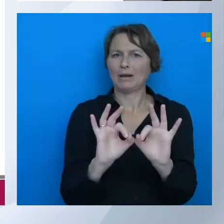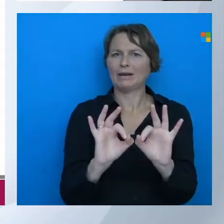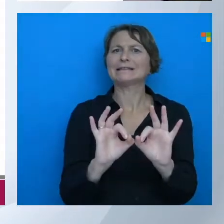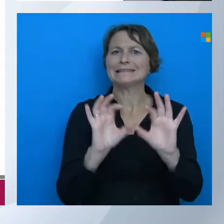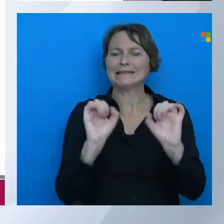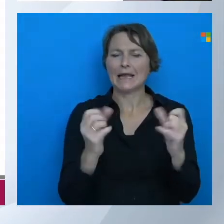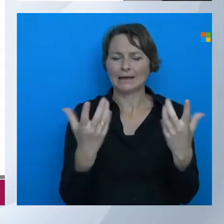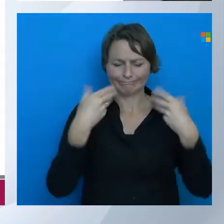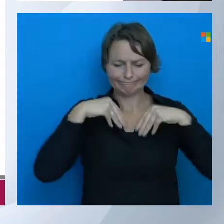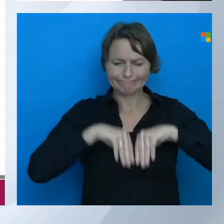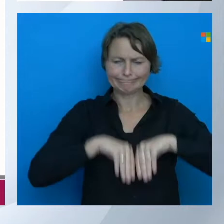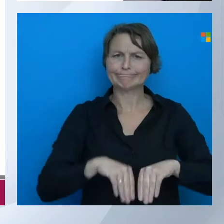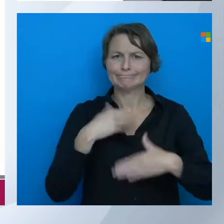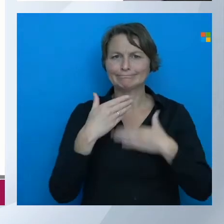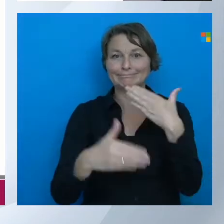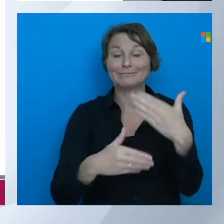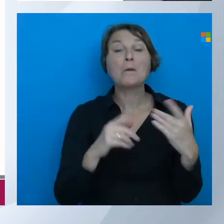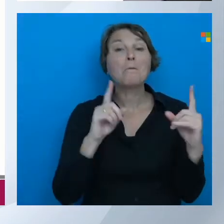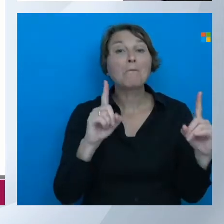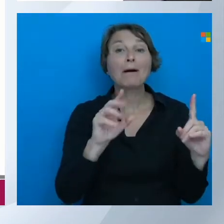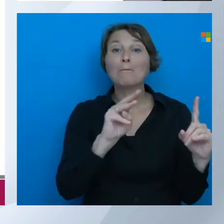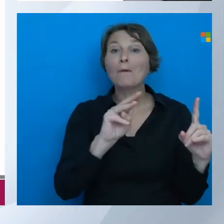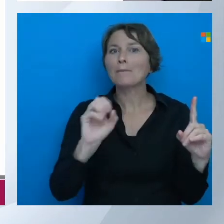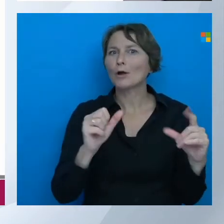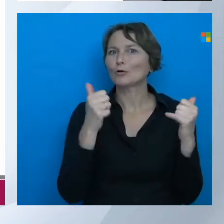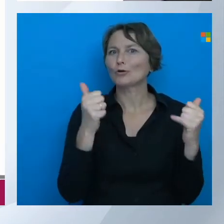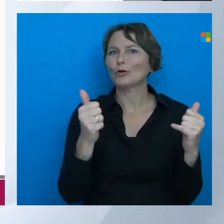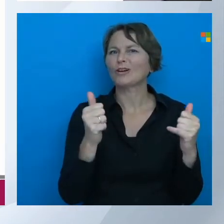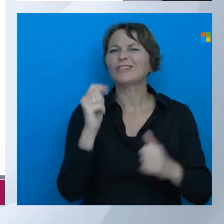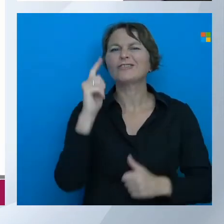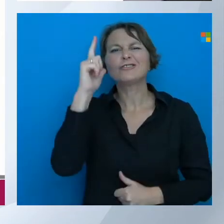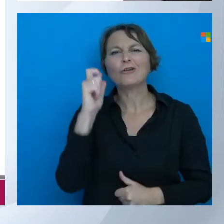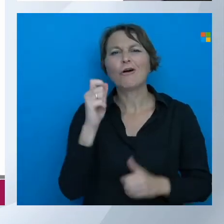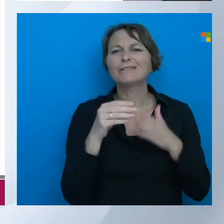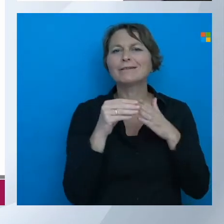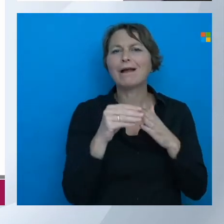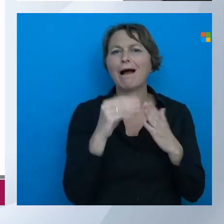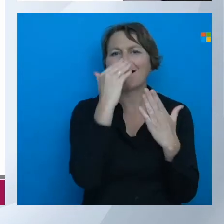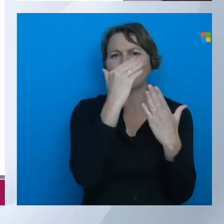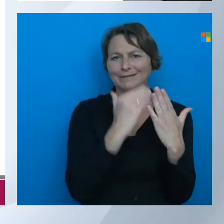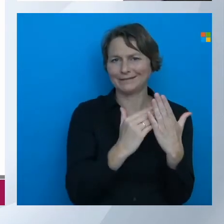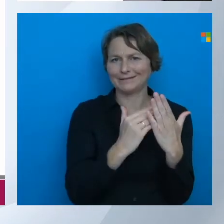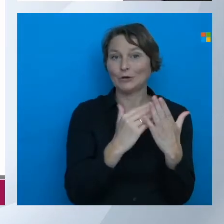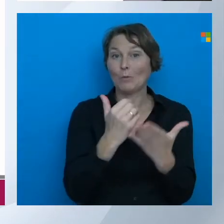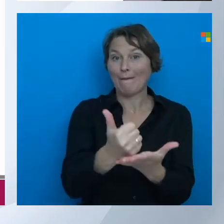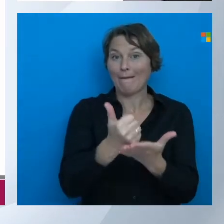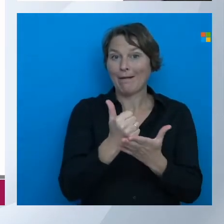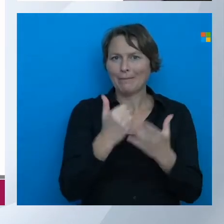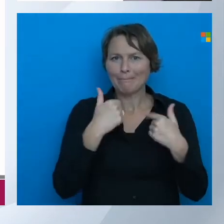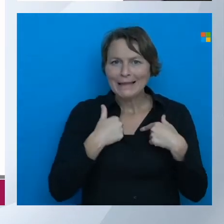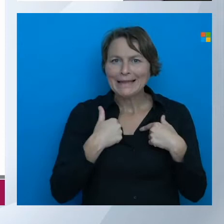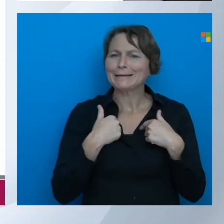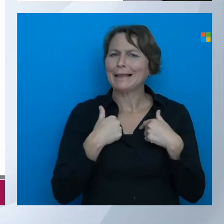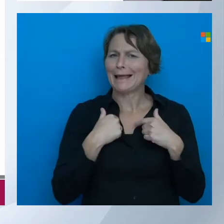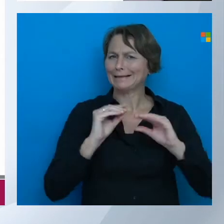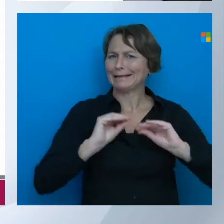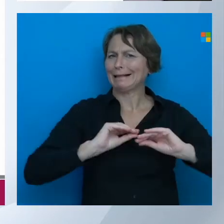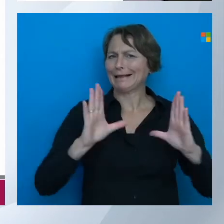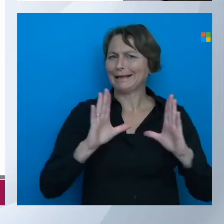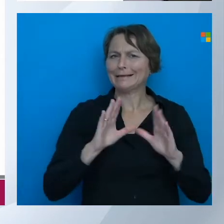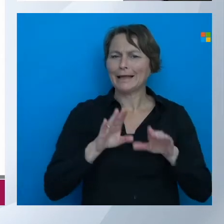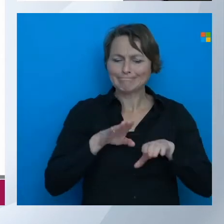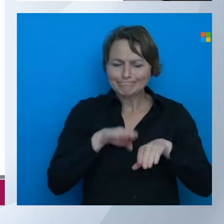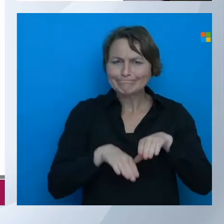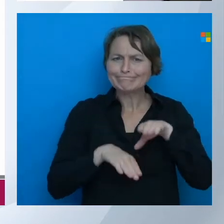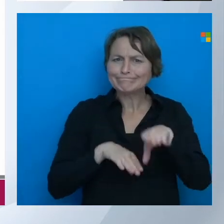guides to help you get started, as the guide implies, to help you get started with Azure